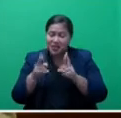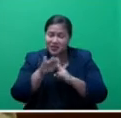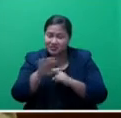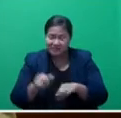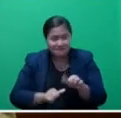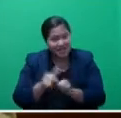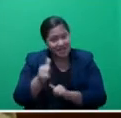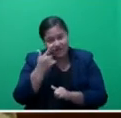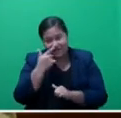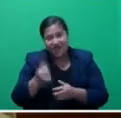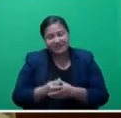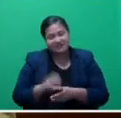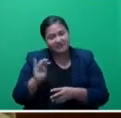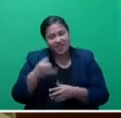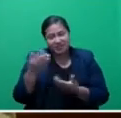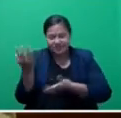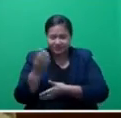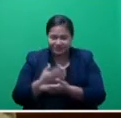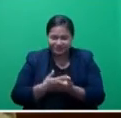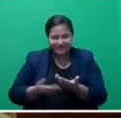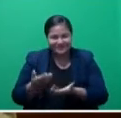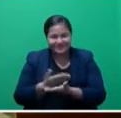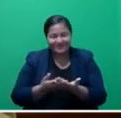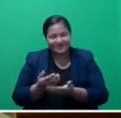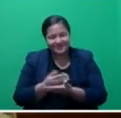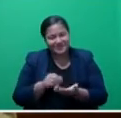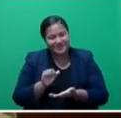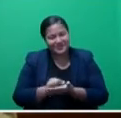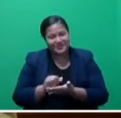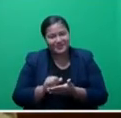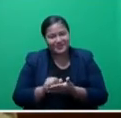May they have a fruitful tenure. Mr. Speaker, sir,